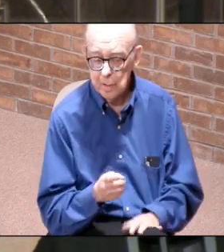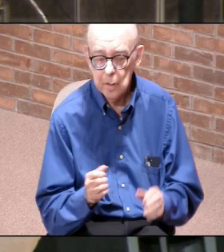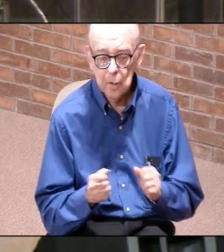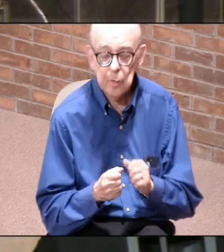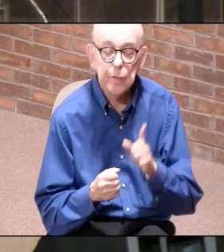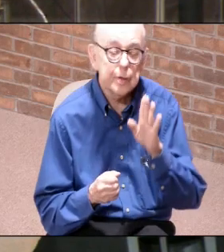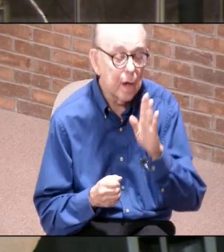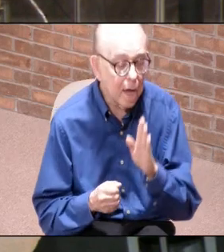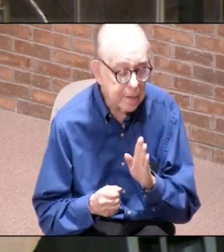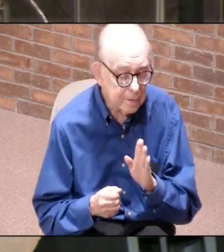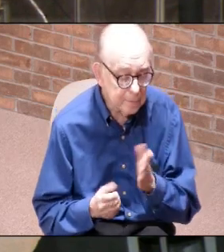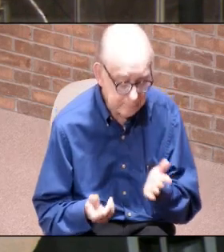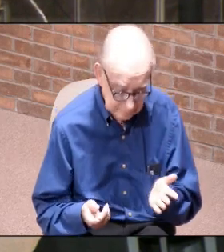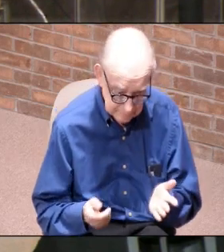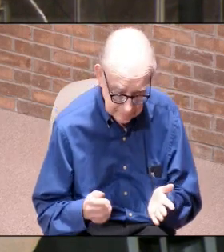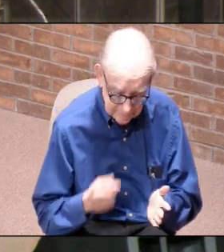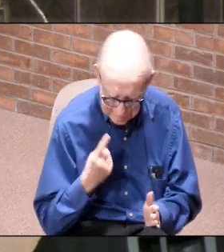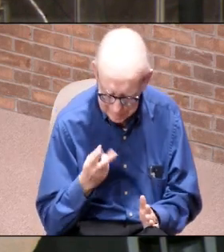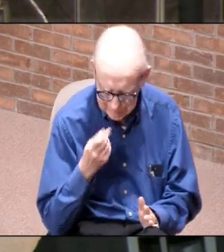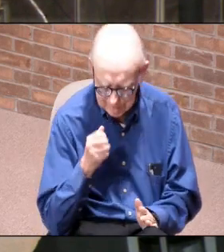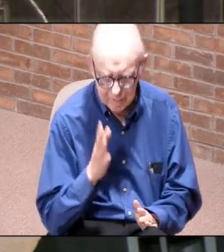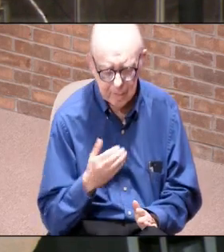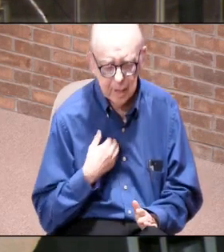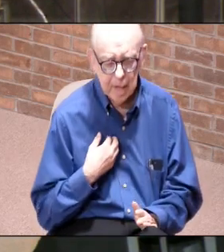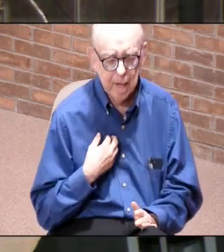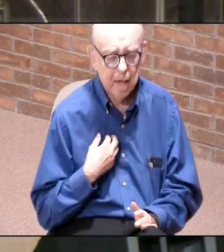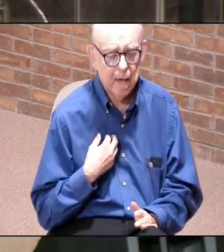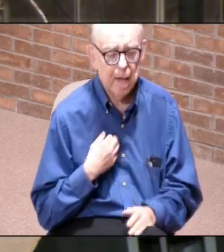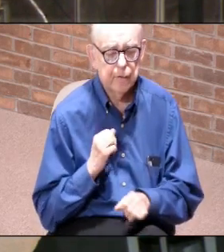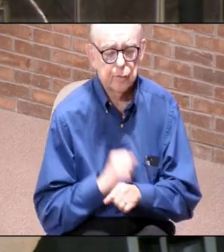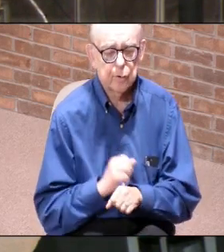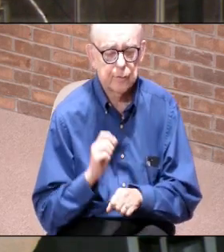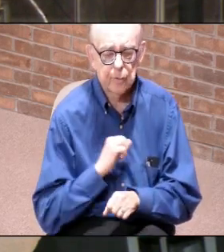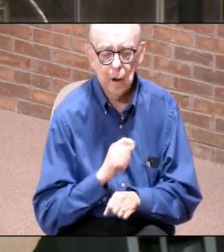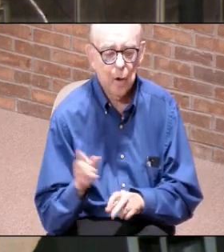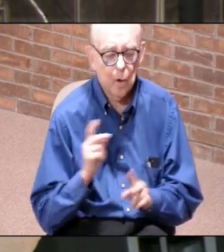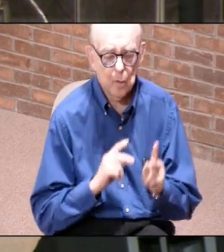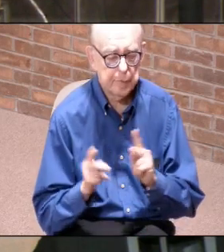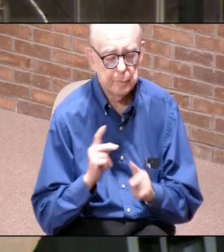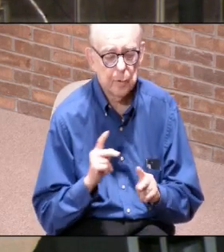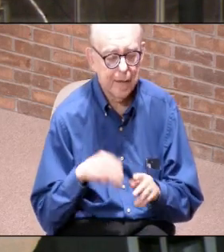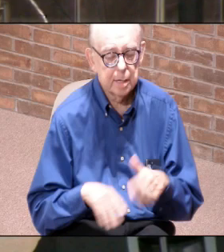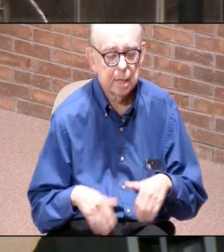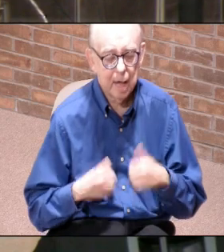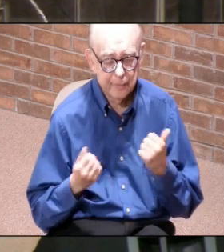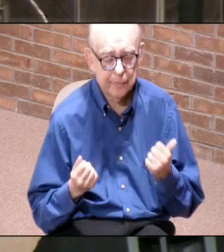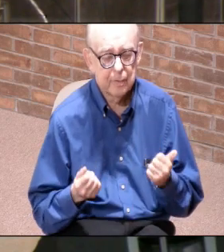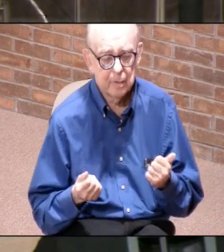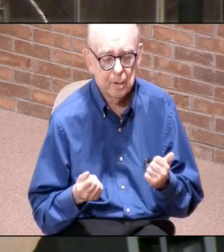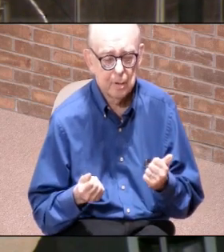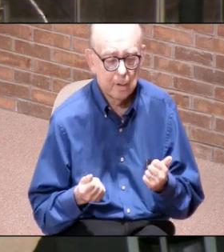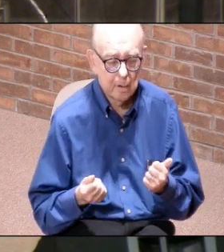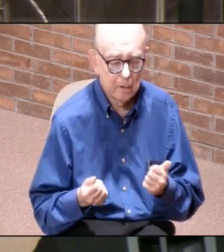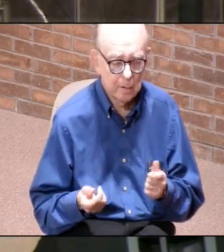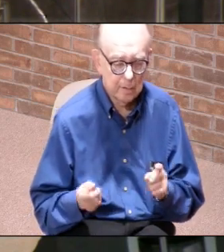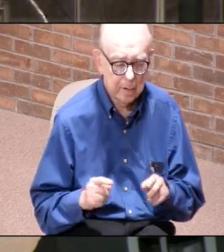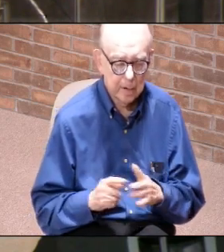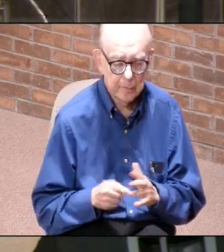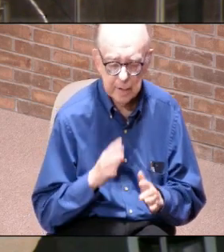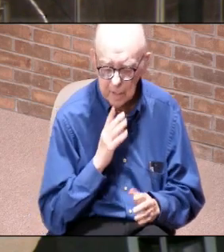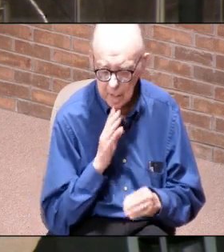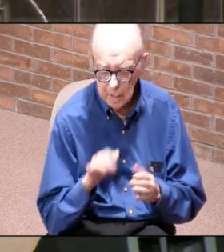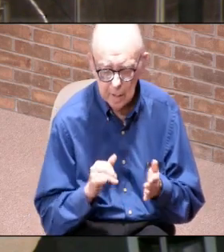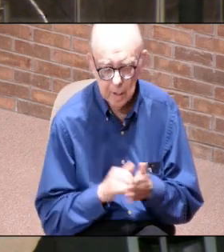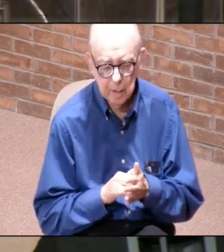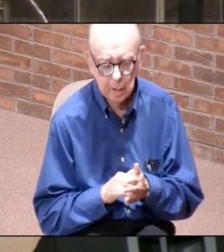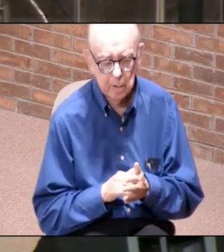with God. You see, God has a mission for all of us in life. And when we start talking